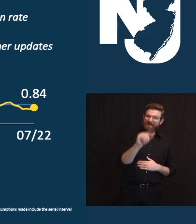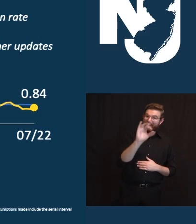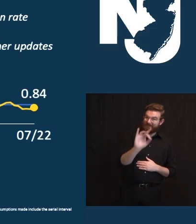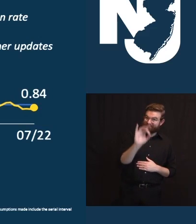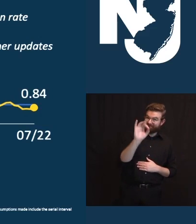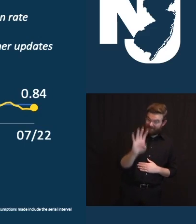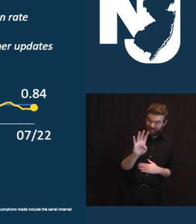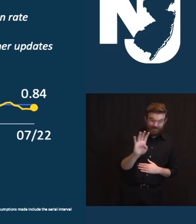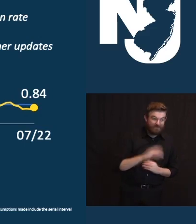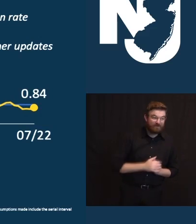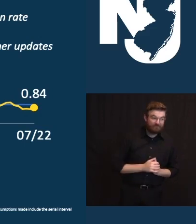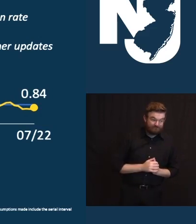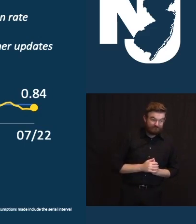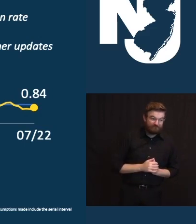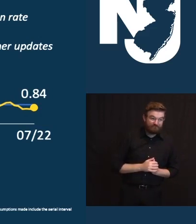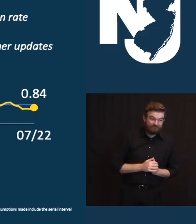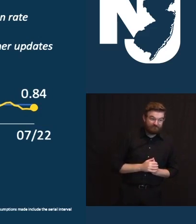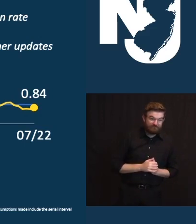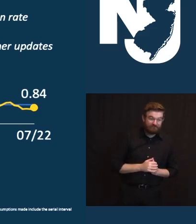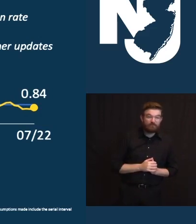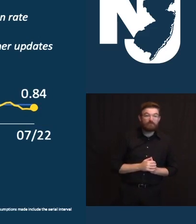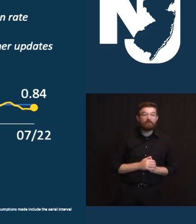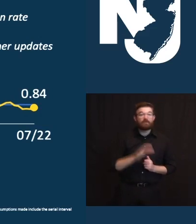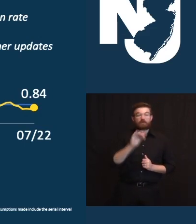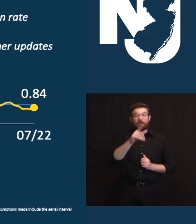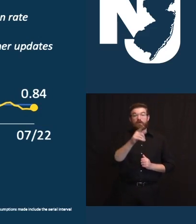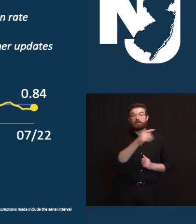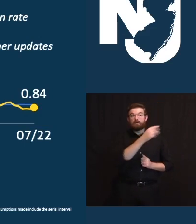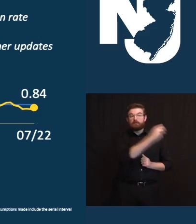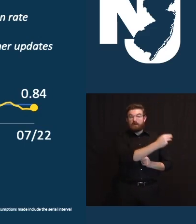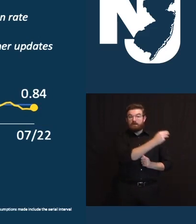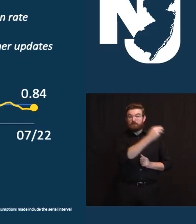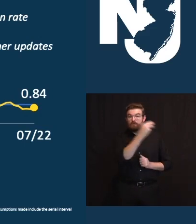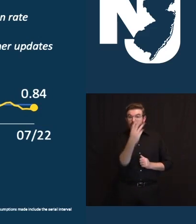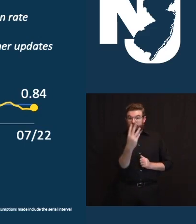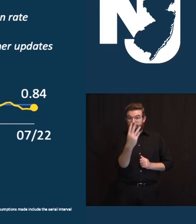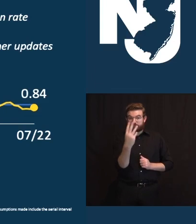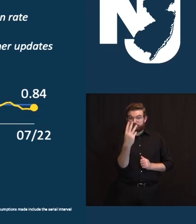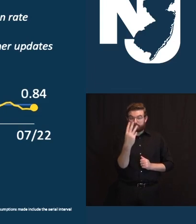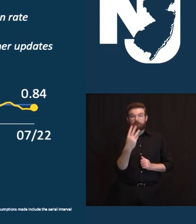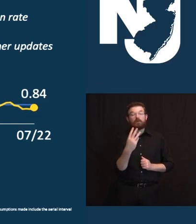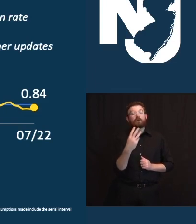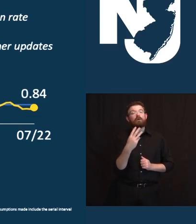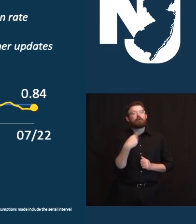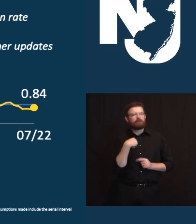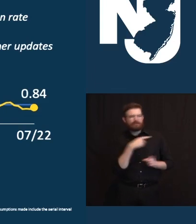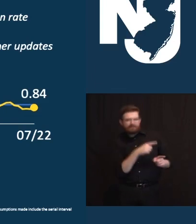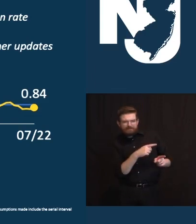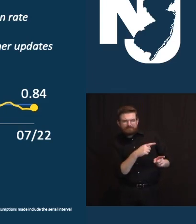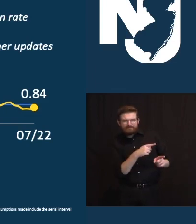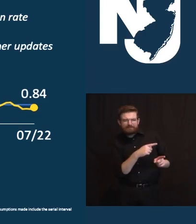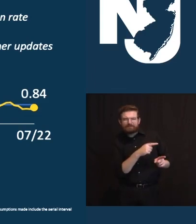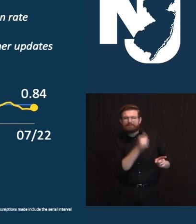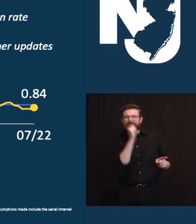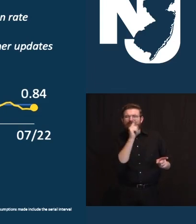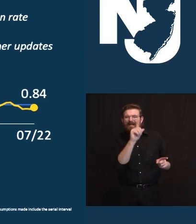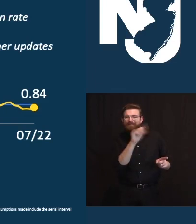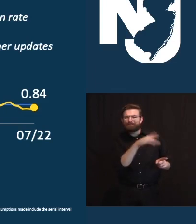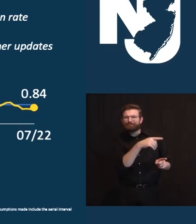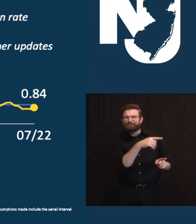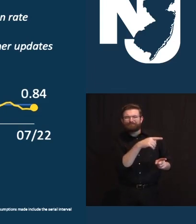0.84. As we had mentioned on both Monday and Wednesday, we were aware of reporting problems from one of the private labs, which we strongly believe